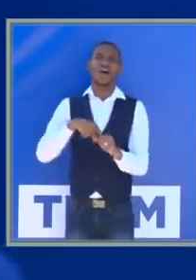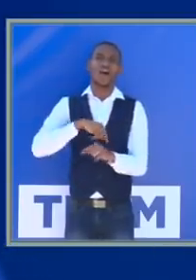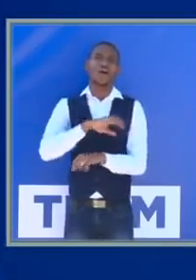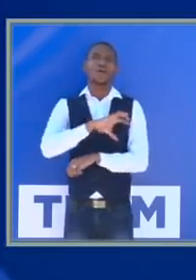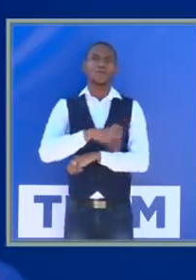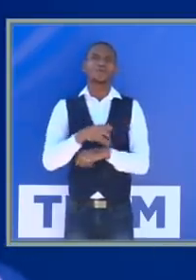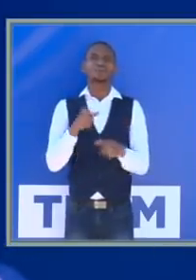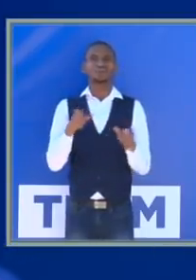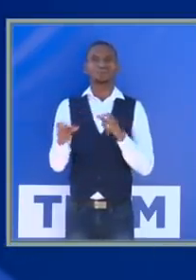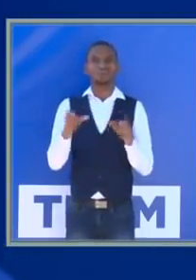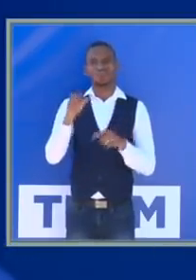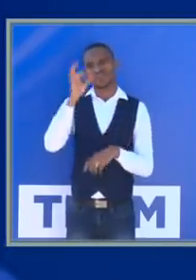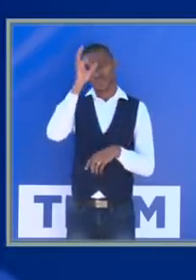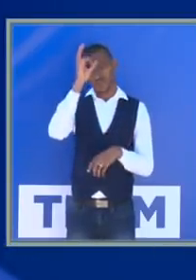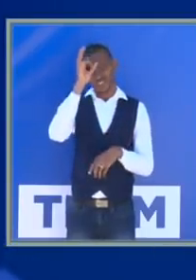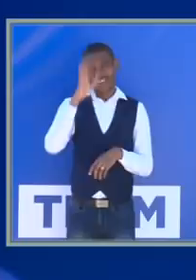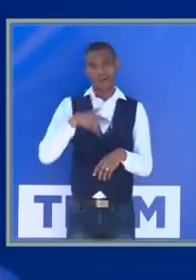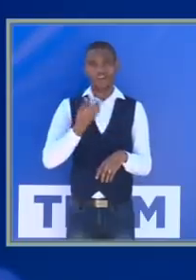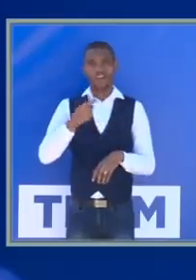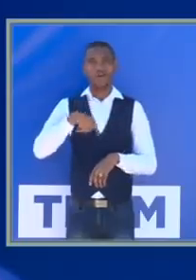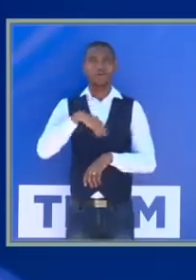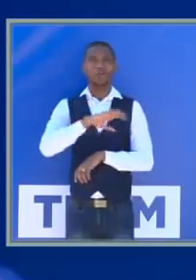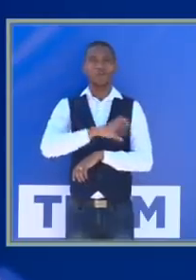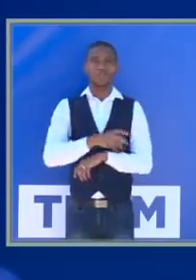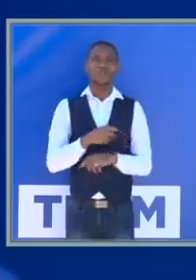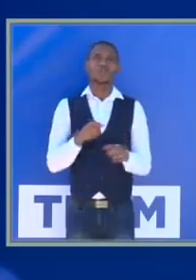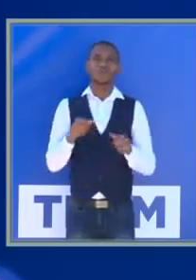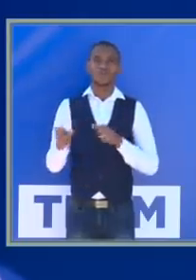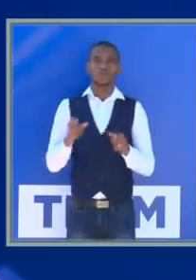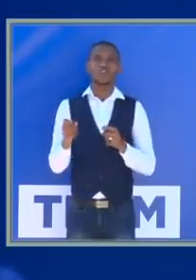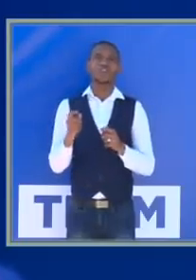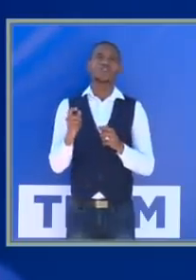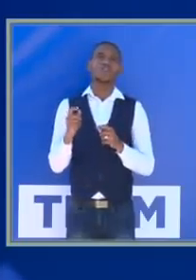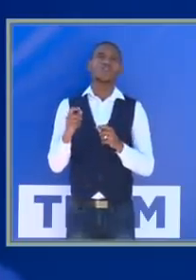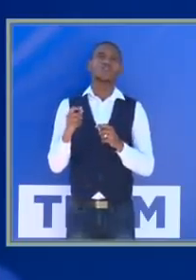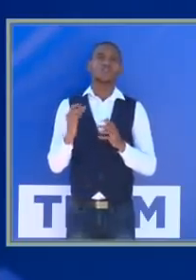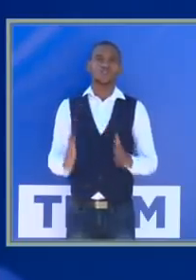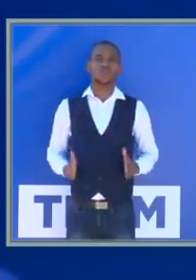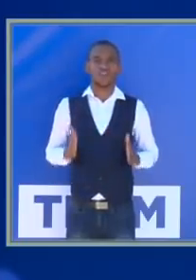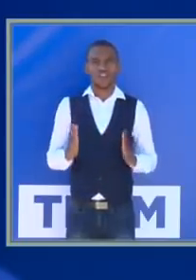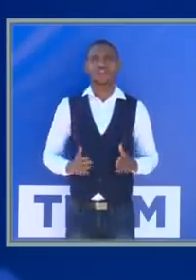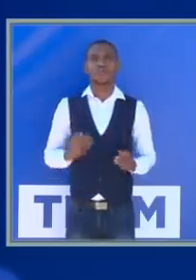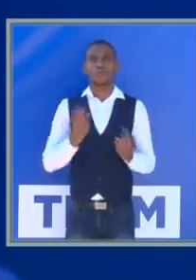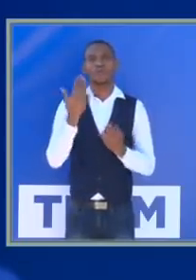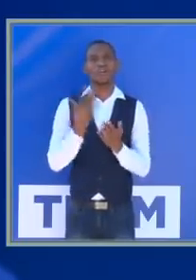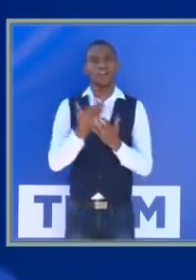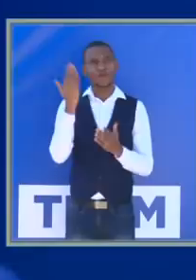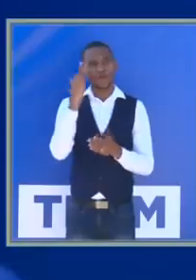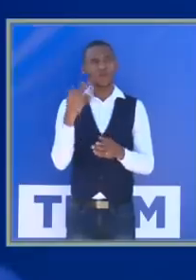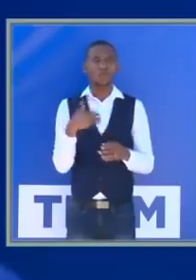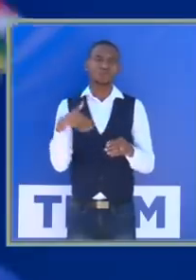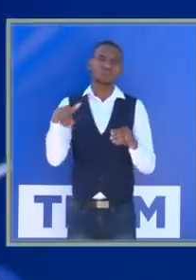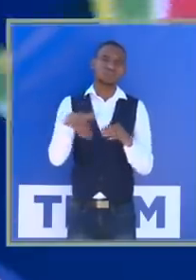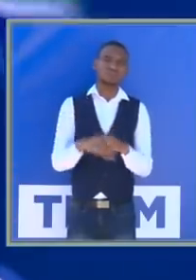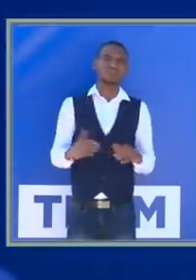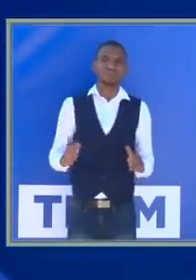the police. I want our provinces to run the trains so that people can know when you get on a